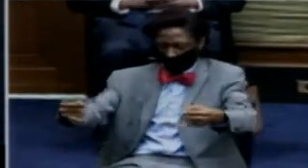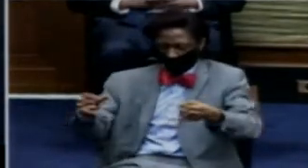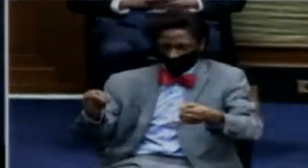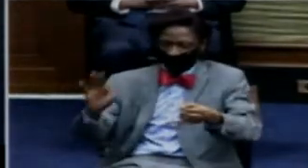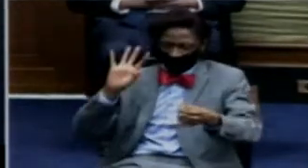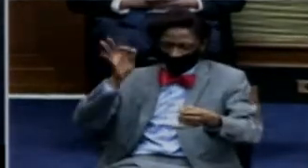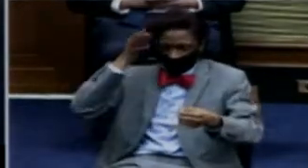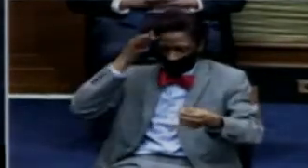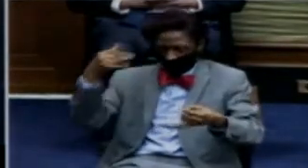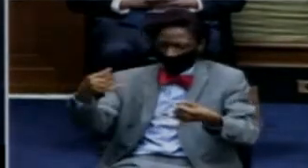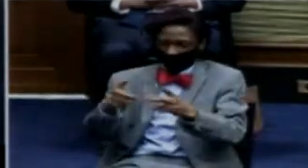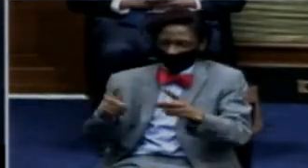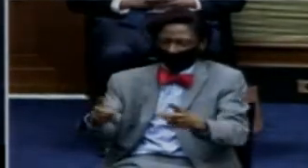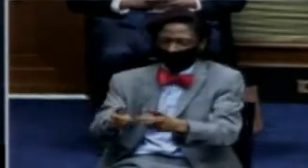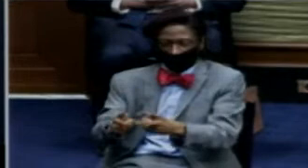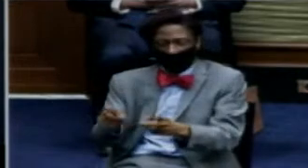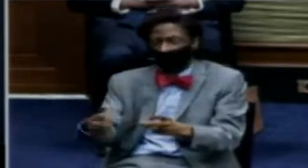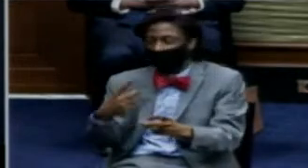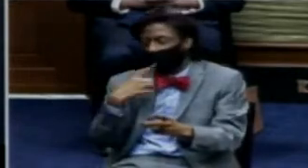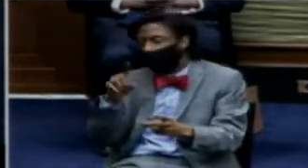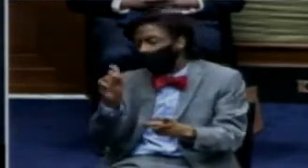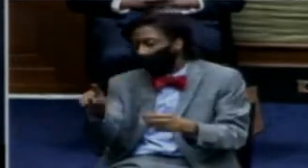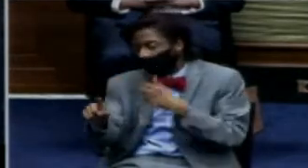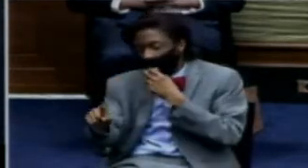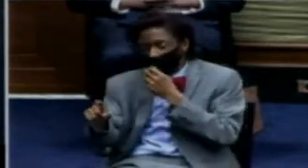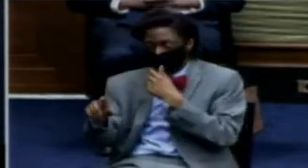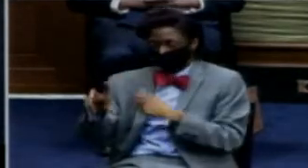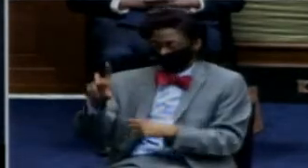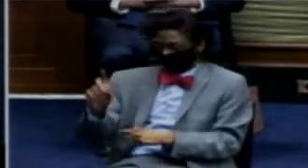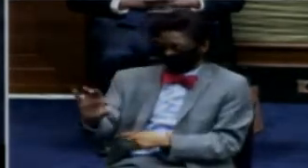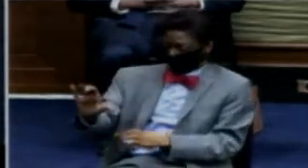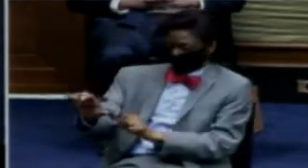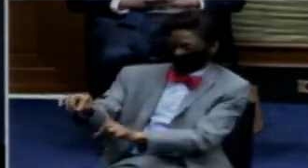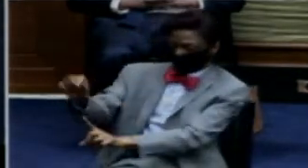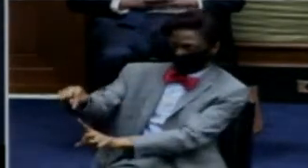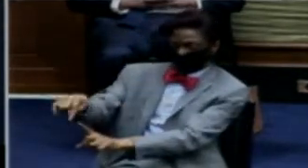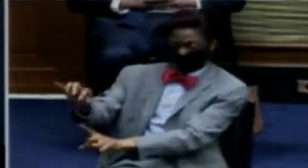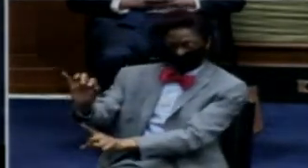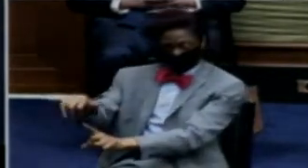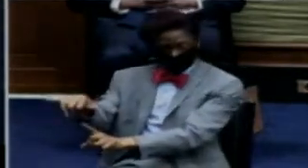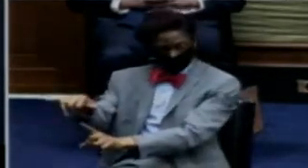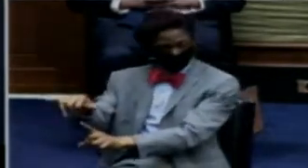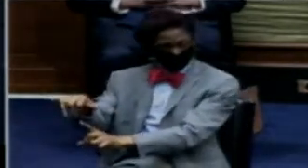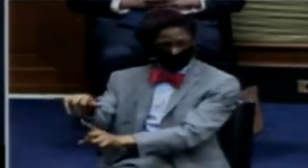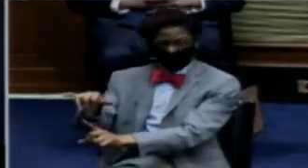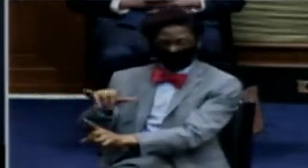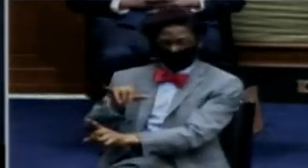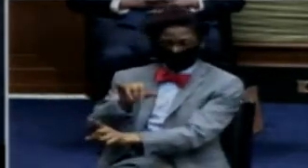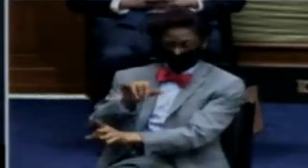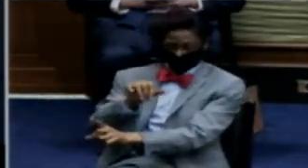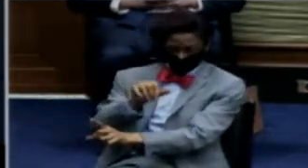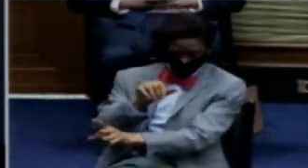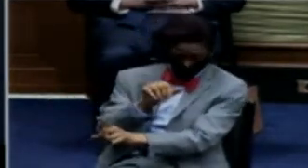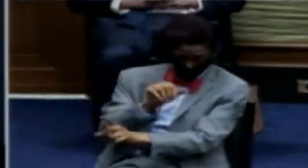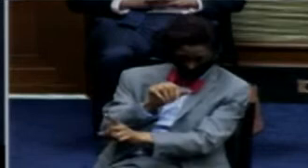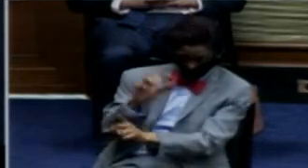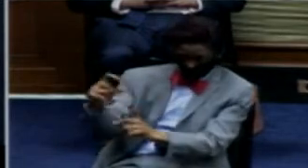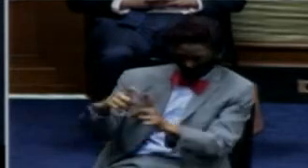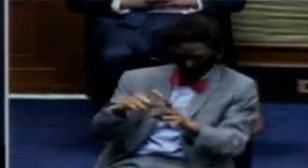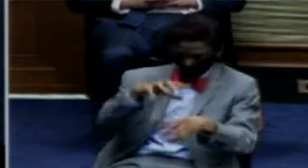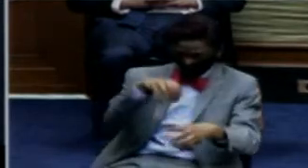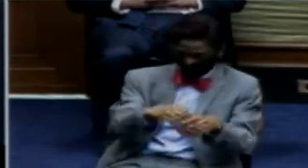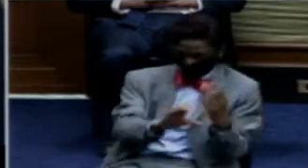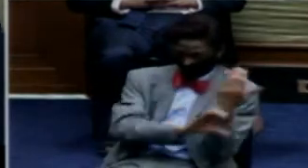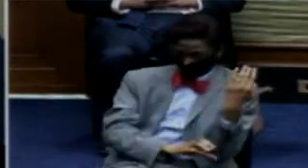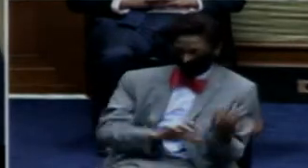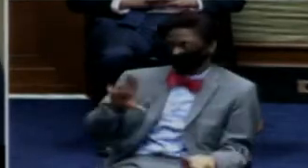district. When the question was asked before, is the District of Columbia, is the map in the Constitution? The answer is no. In fact,